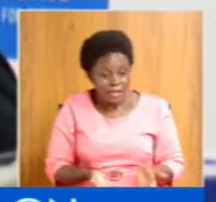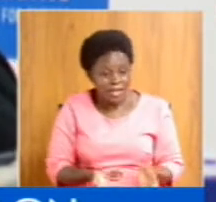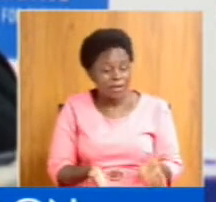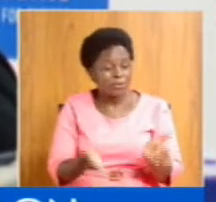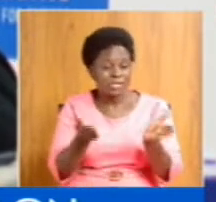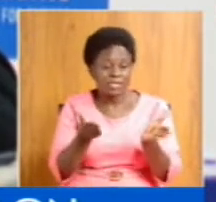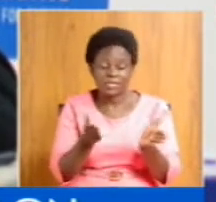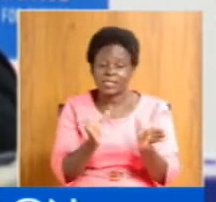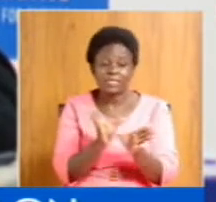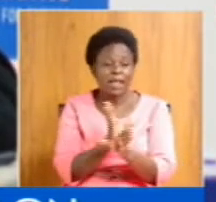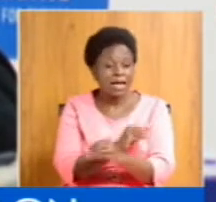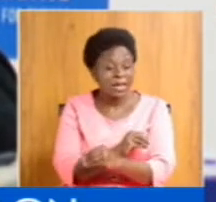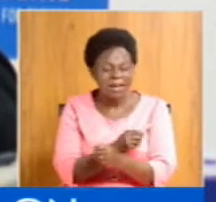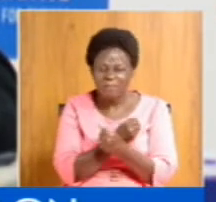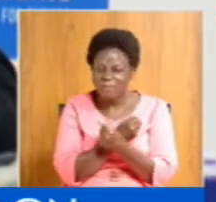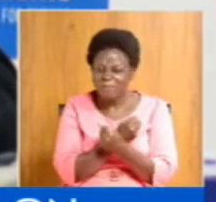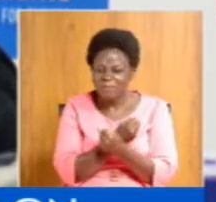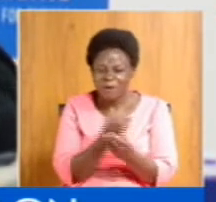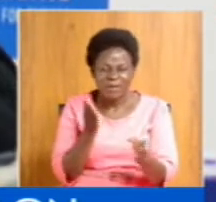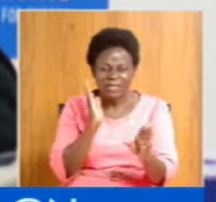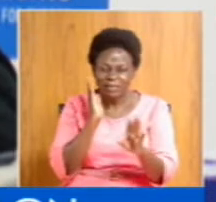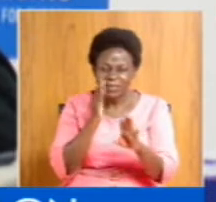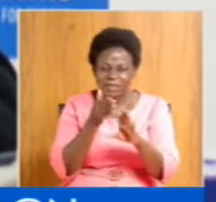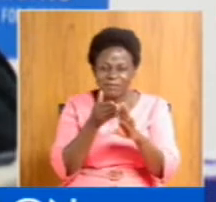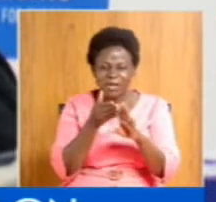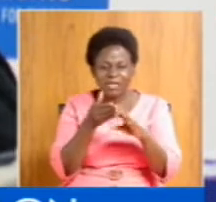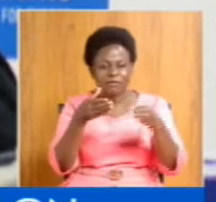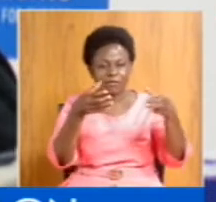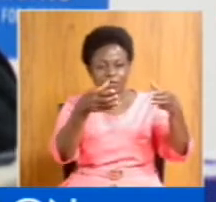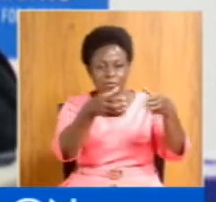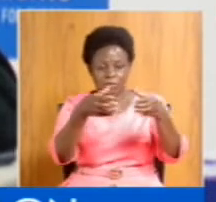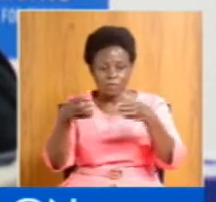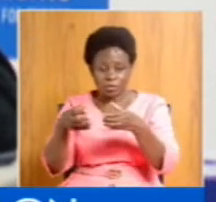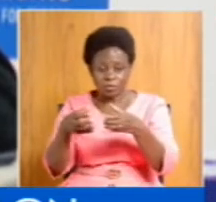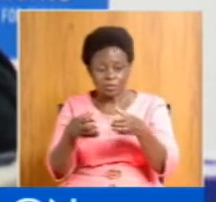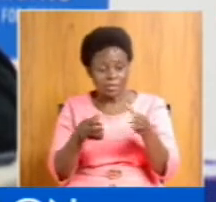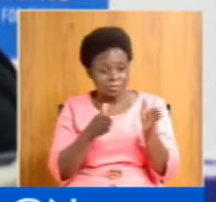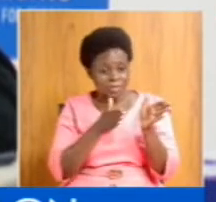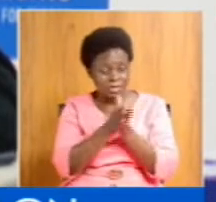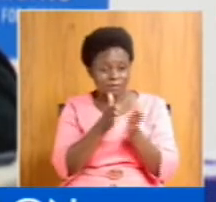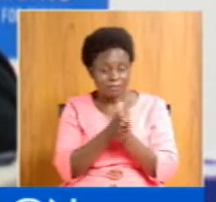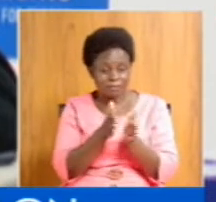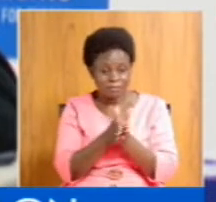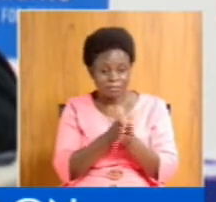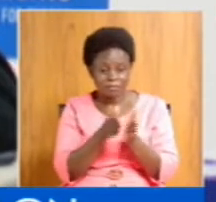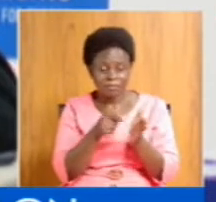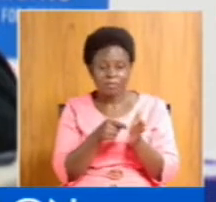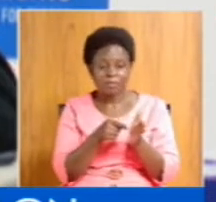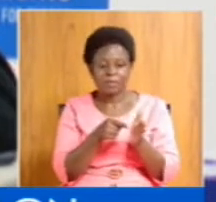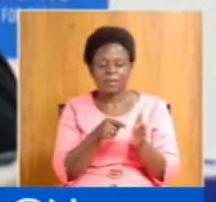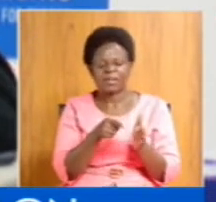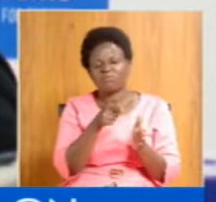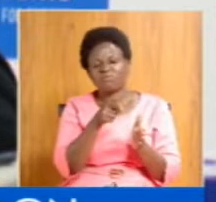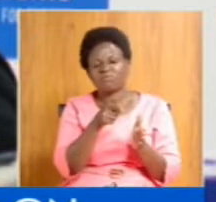lacking. And specifically for the categories that I have pointed out. They are